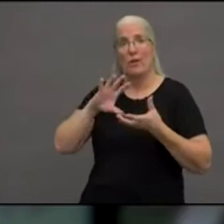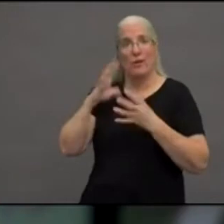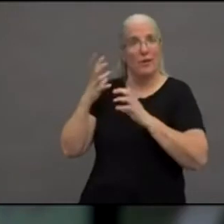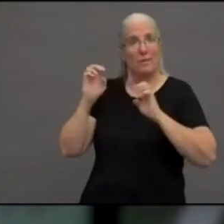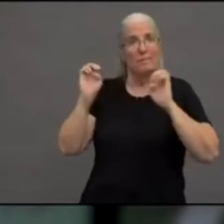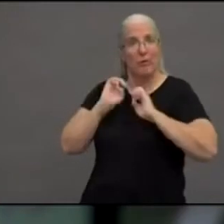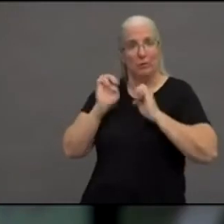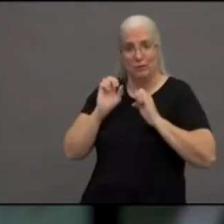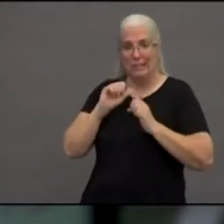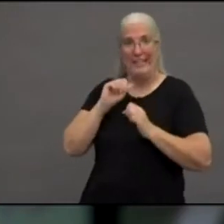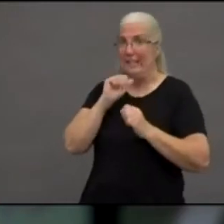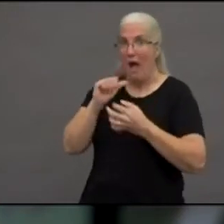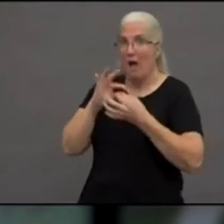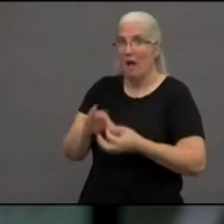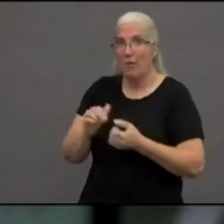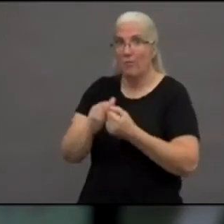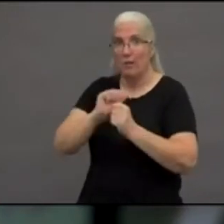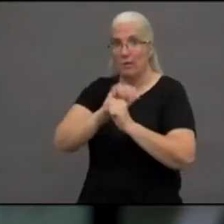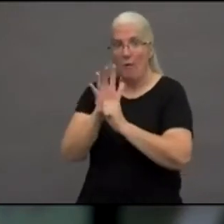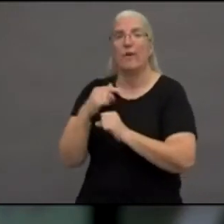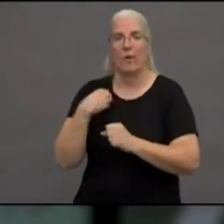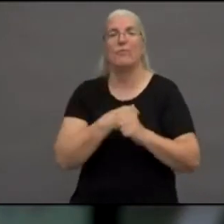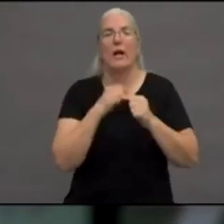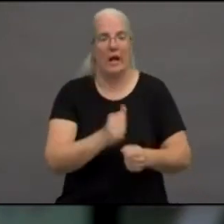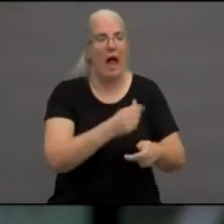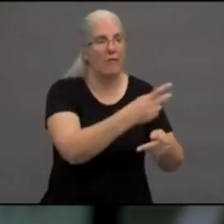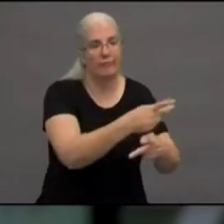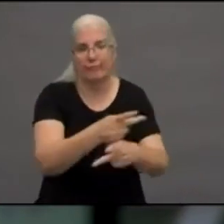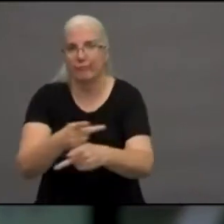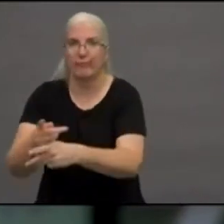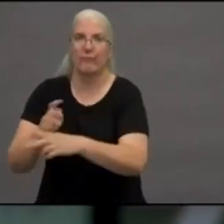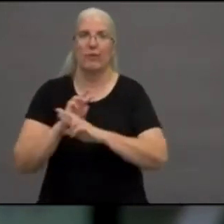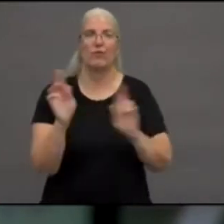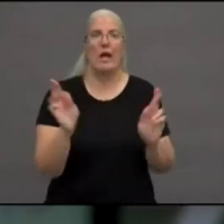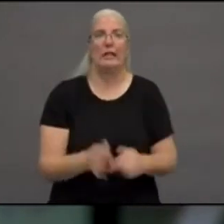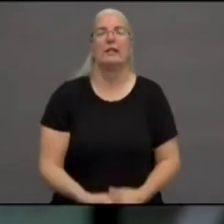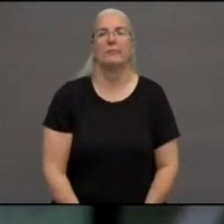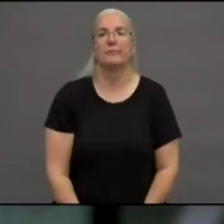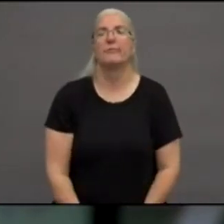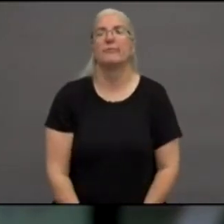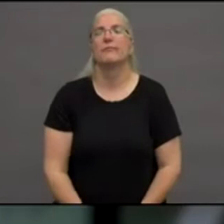We are also, again, using